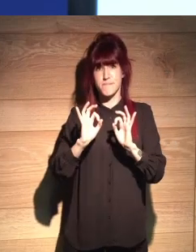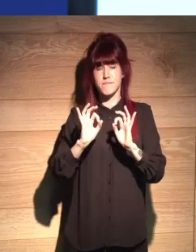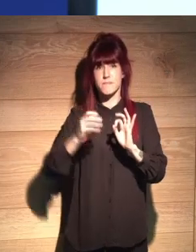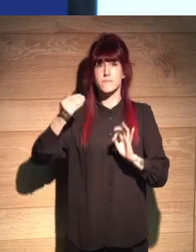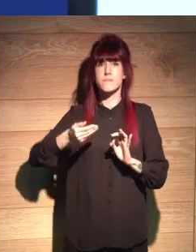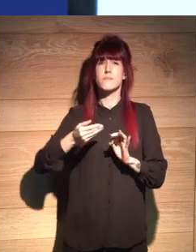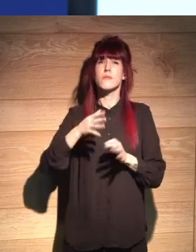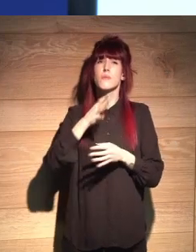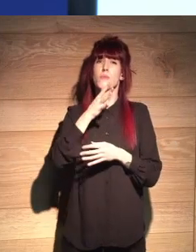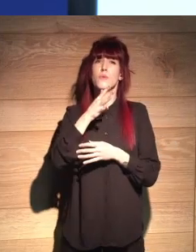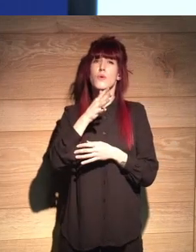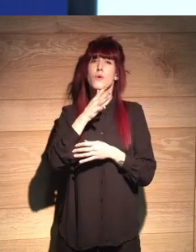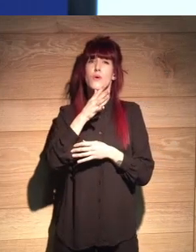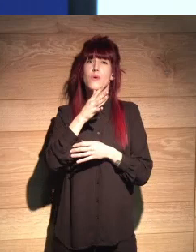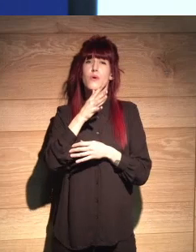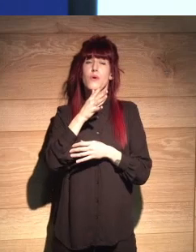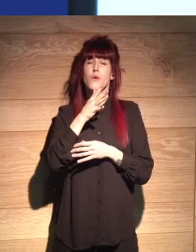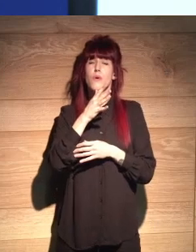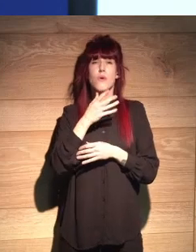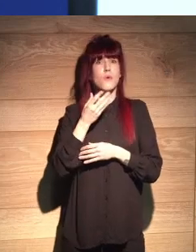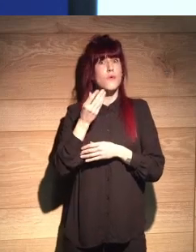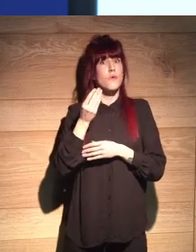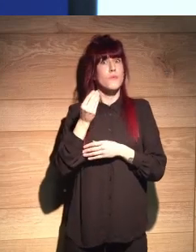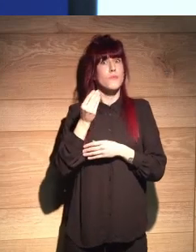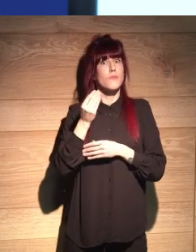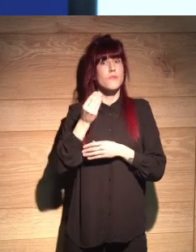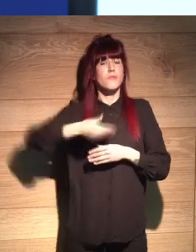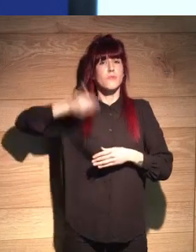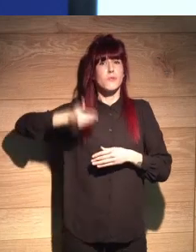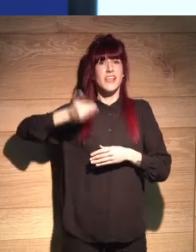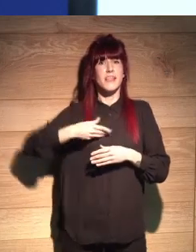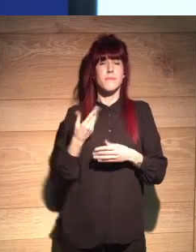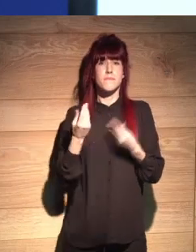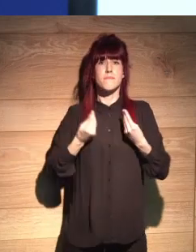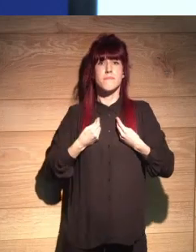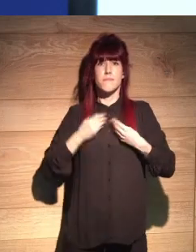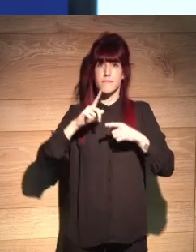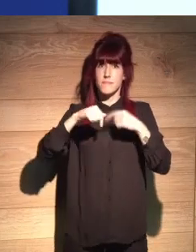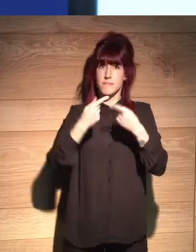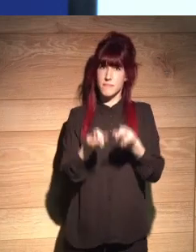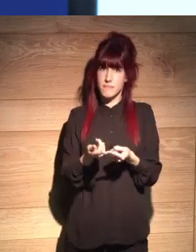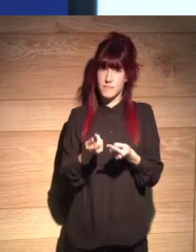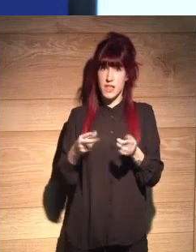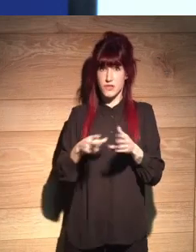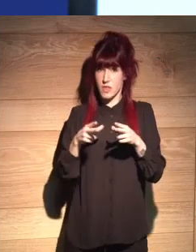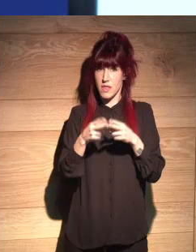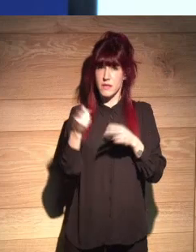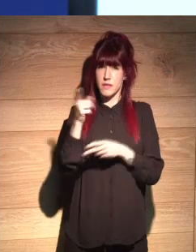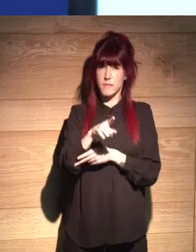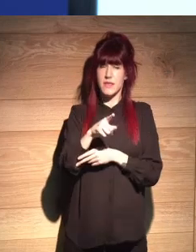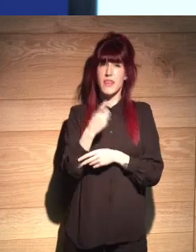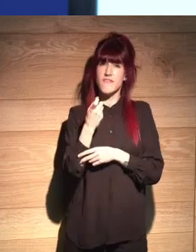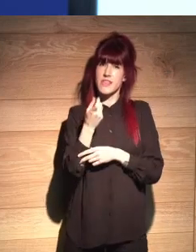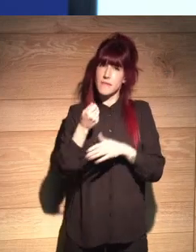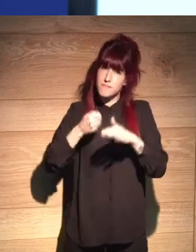has a great impact on our everyday lives and the society as such. And we need to bring more